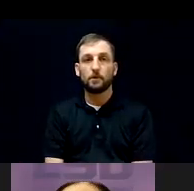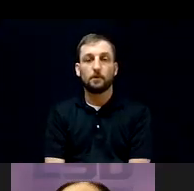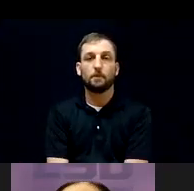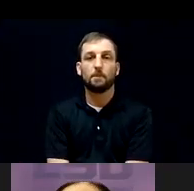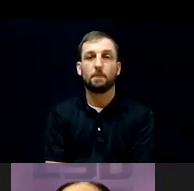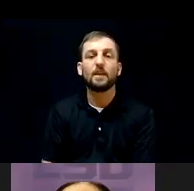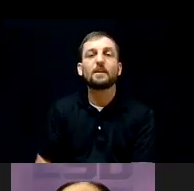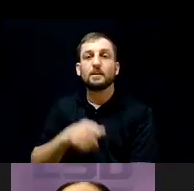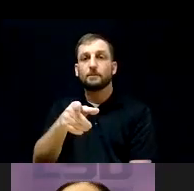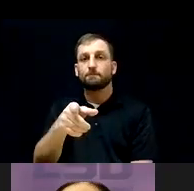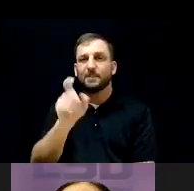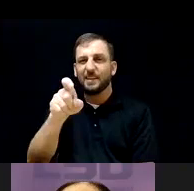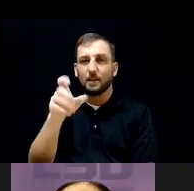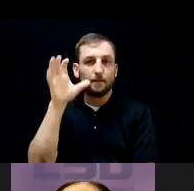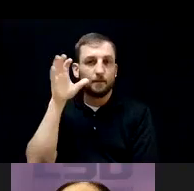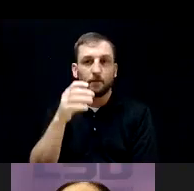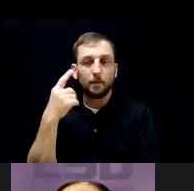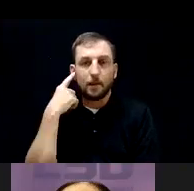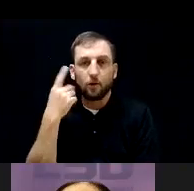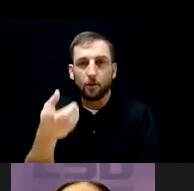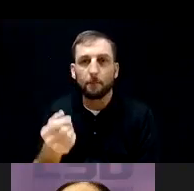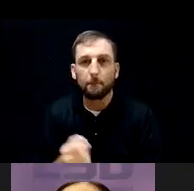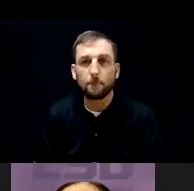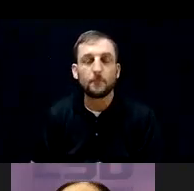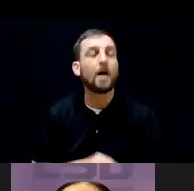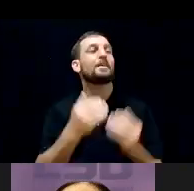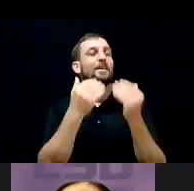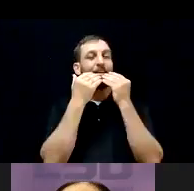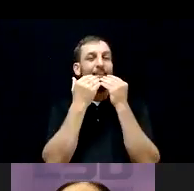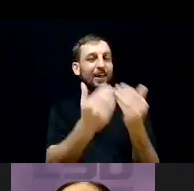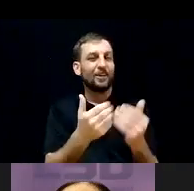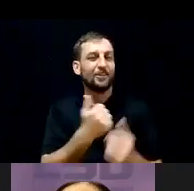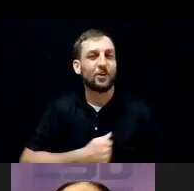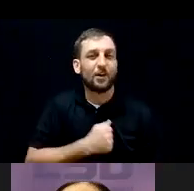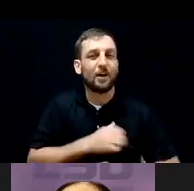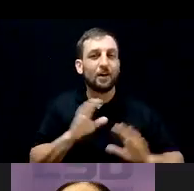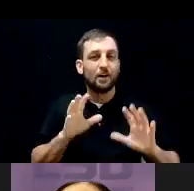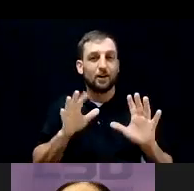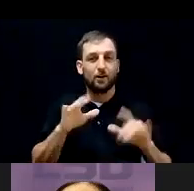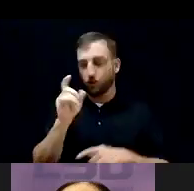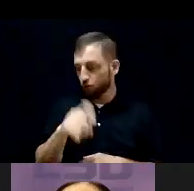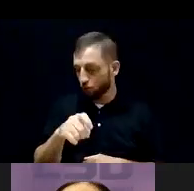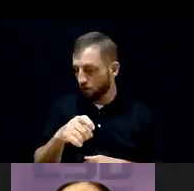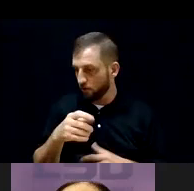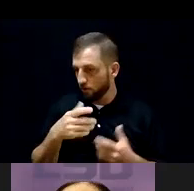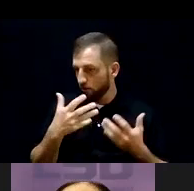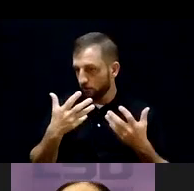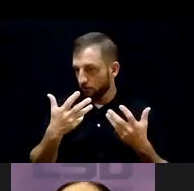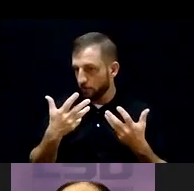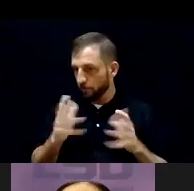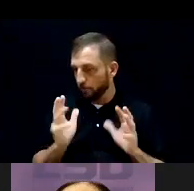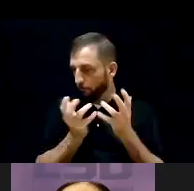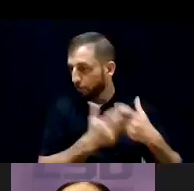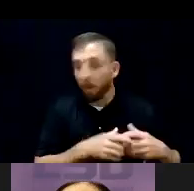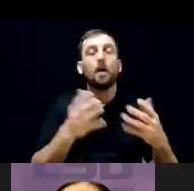You're on mute. Thank you. Sorry. We should have this down by now. I think, you know,